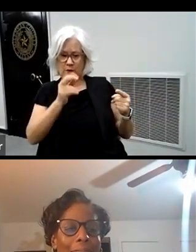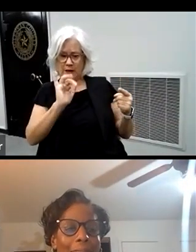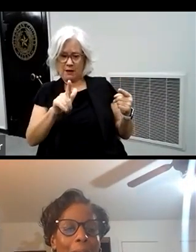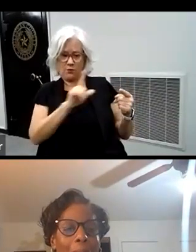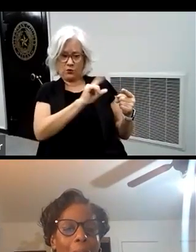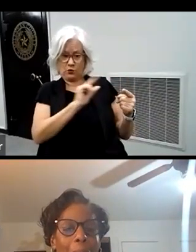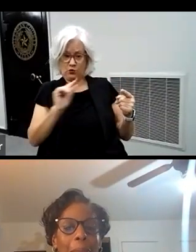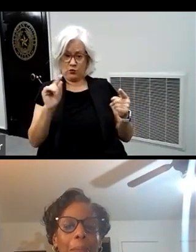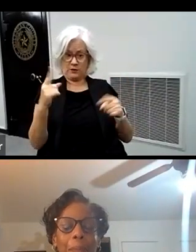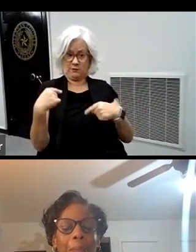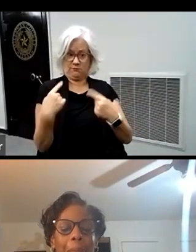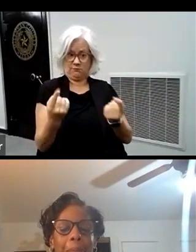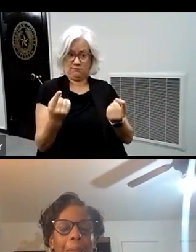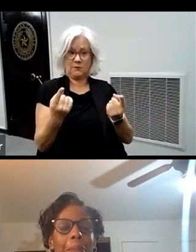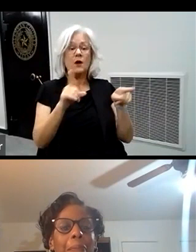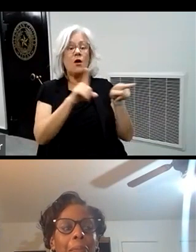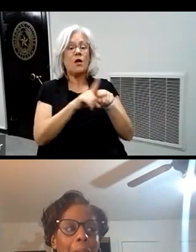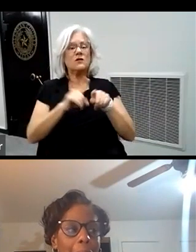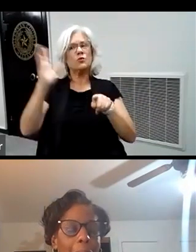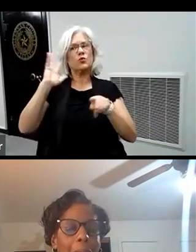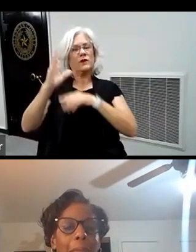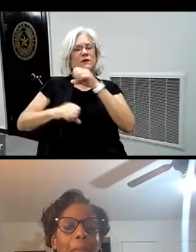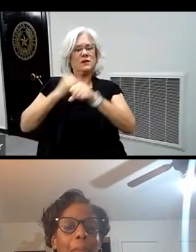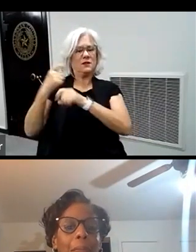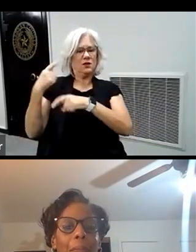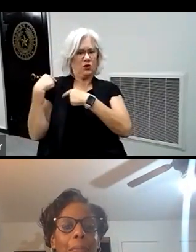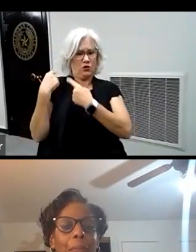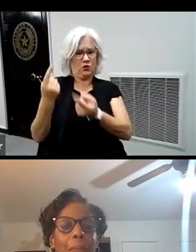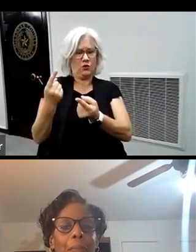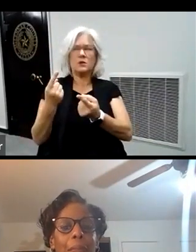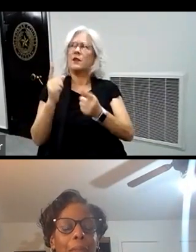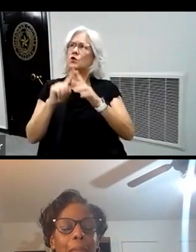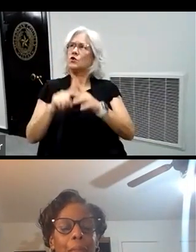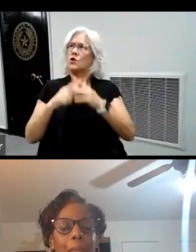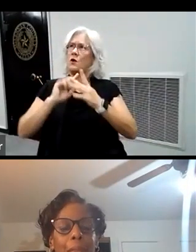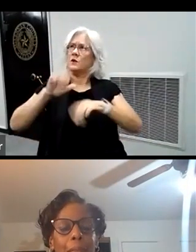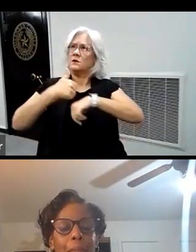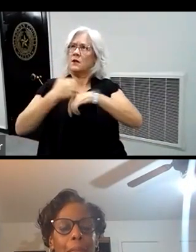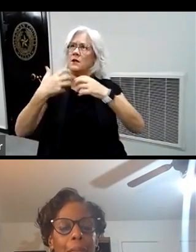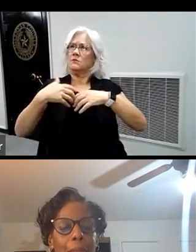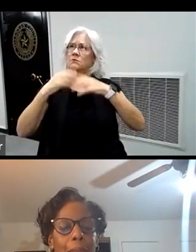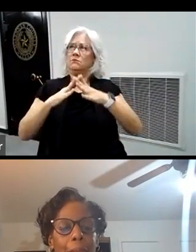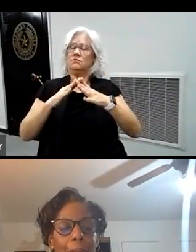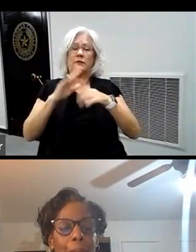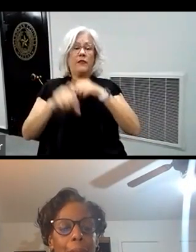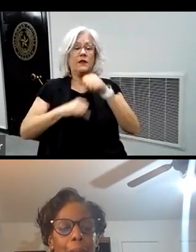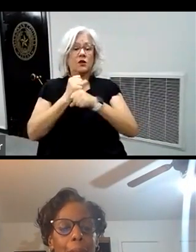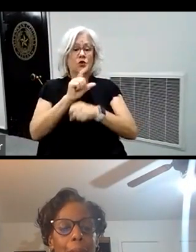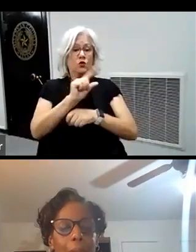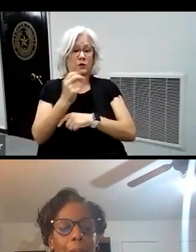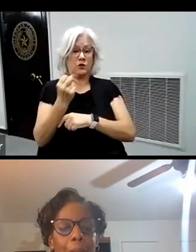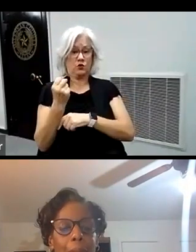2020, plus our previous years where we began in 2012. So we have